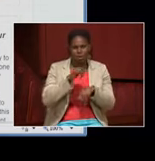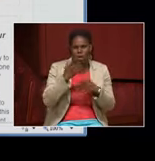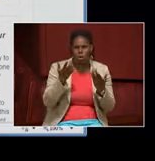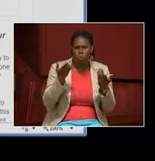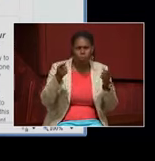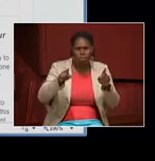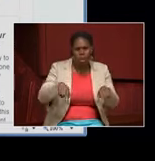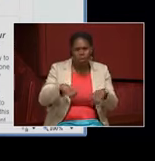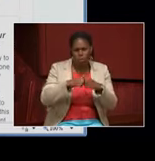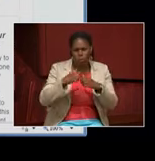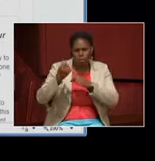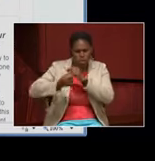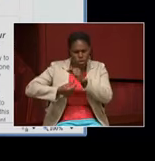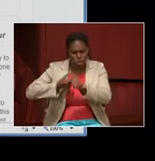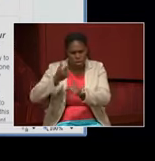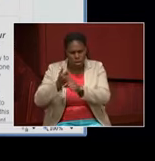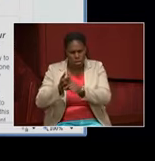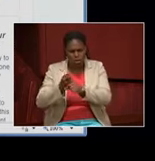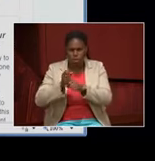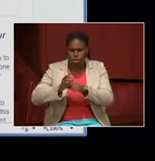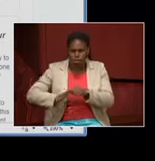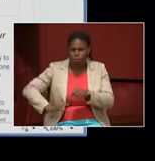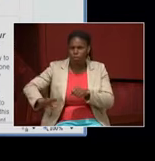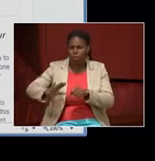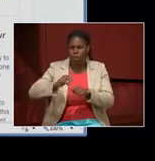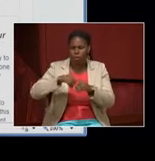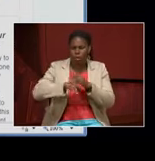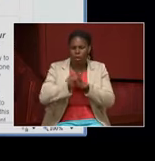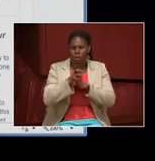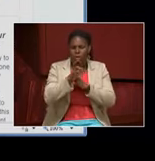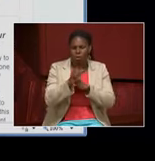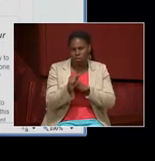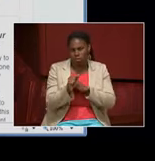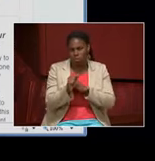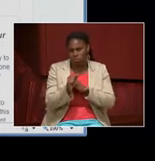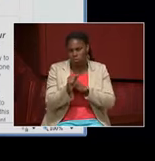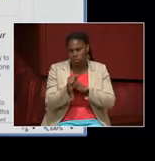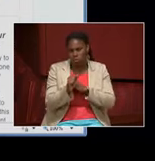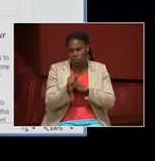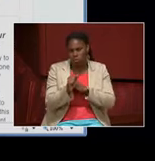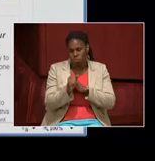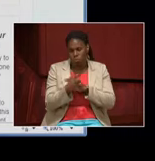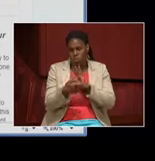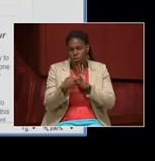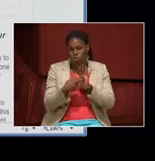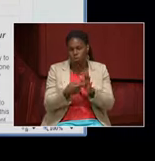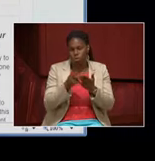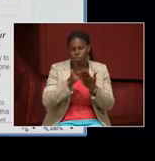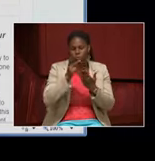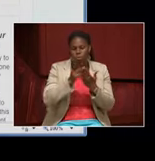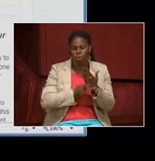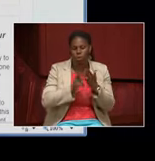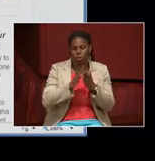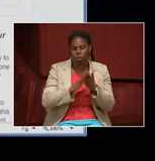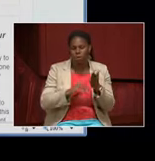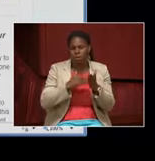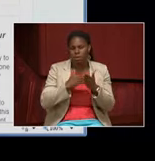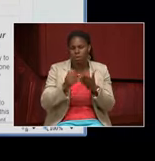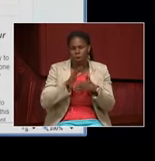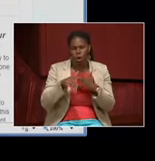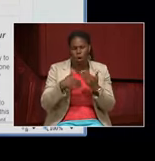going on in the genealogy field within NARA. So it'll bring you right up to date, and it shows our program schedule. There's all kinds